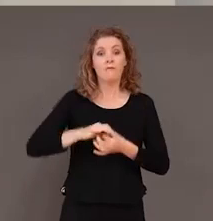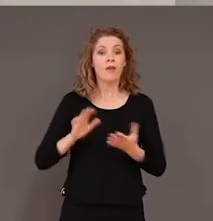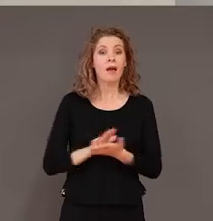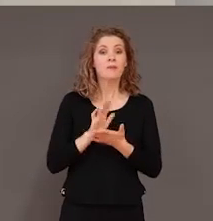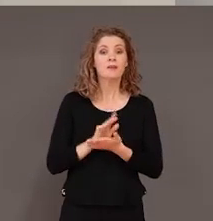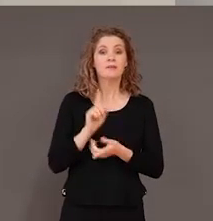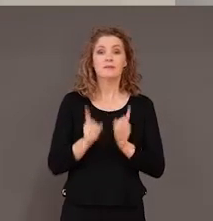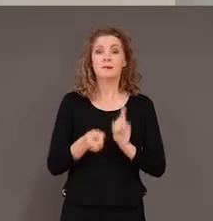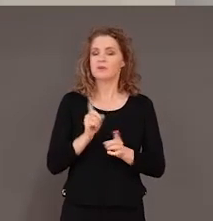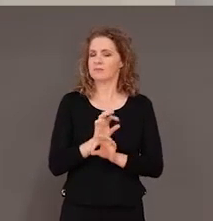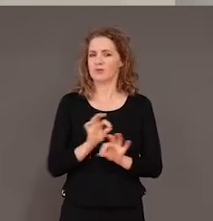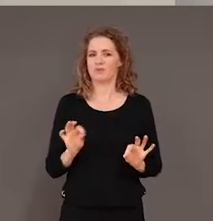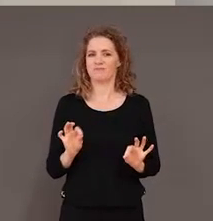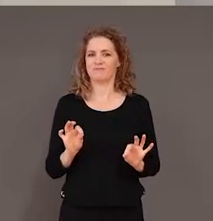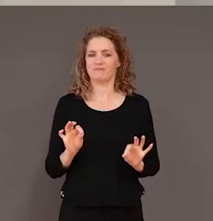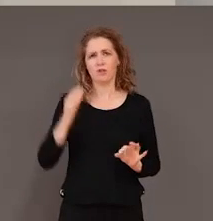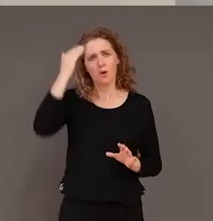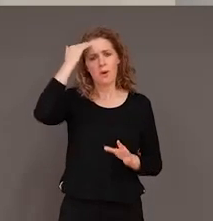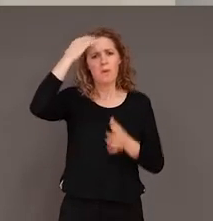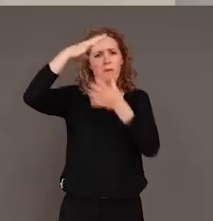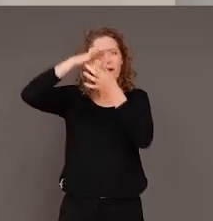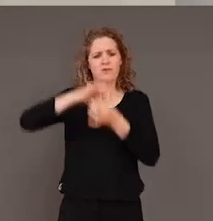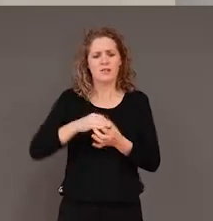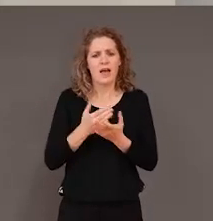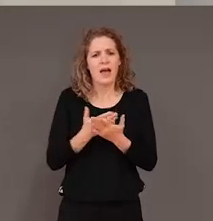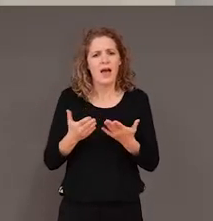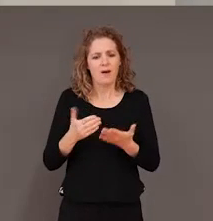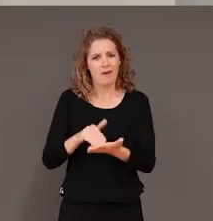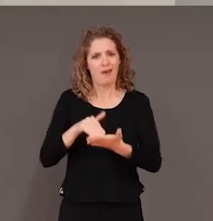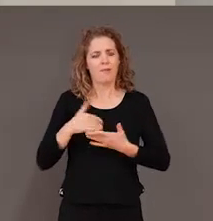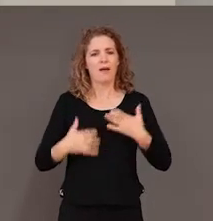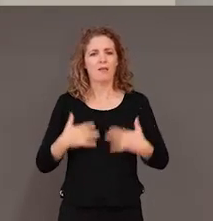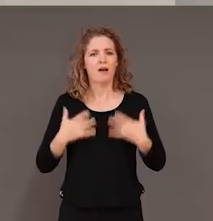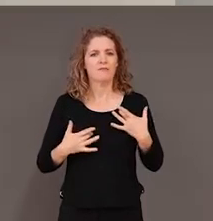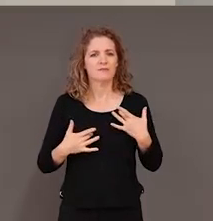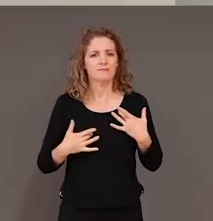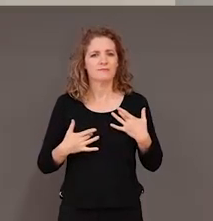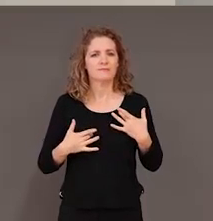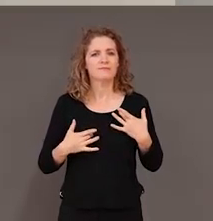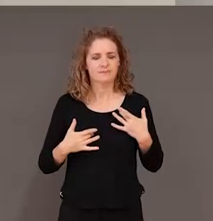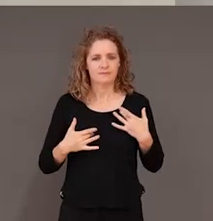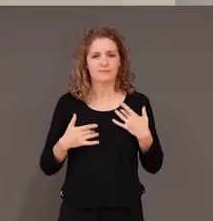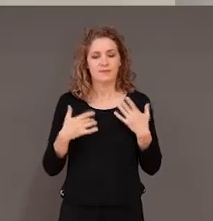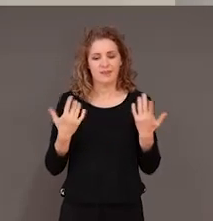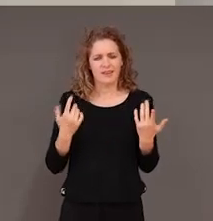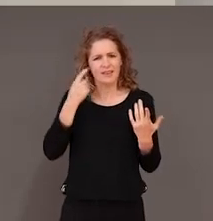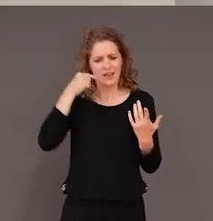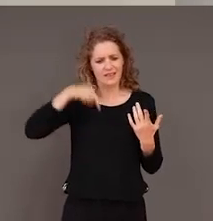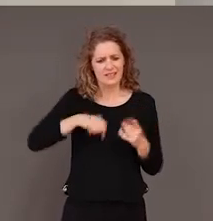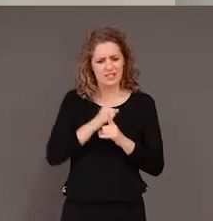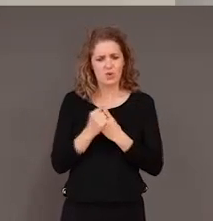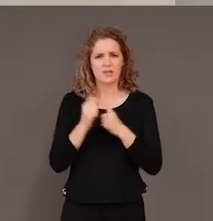and sometimes we won't. So how can mindfulness assist us in our lives? Being present with whatever our